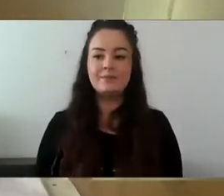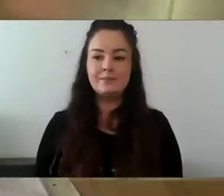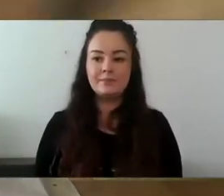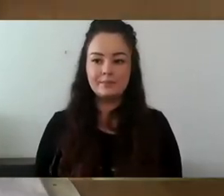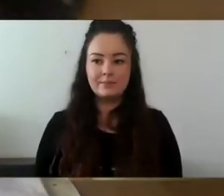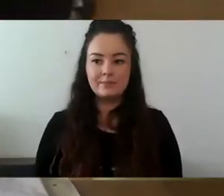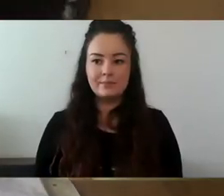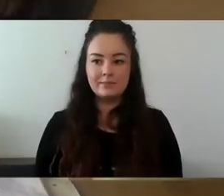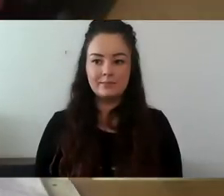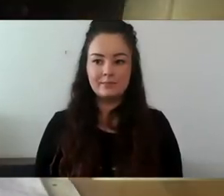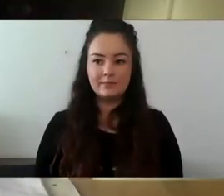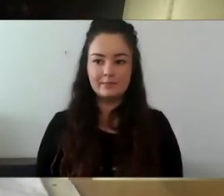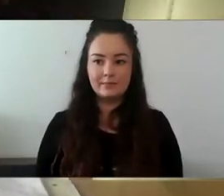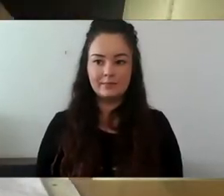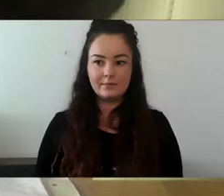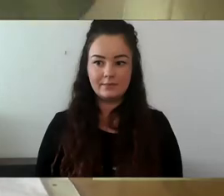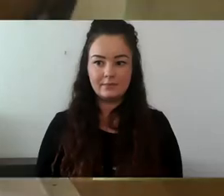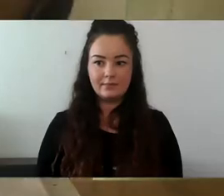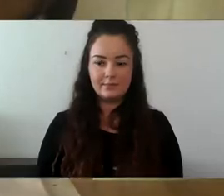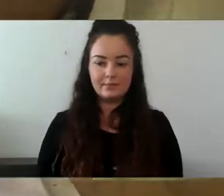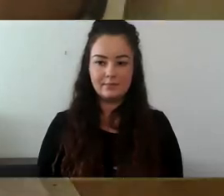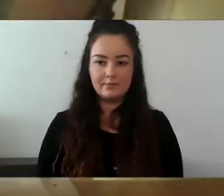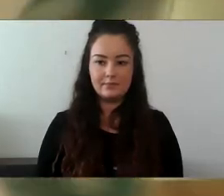And I've done